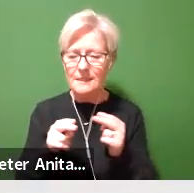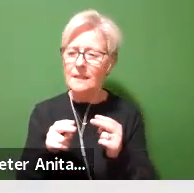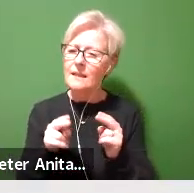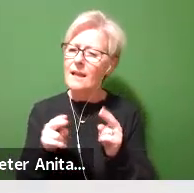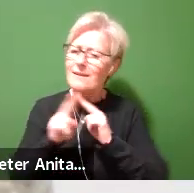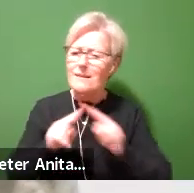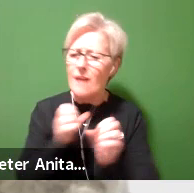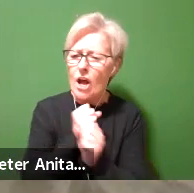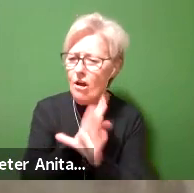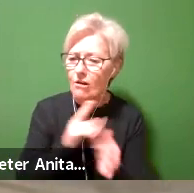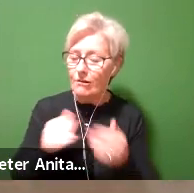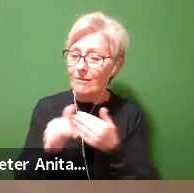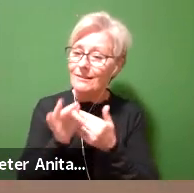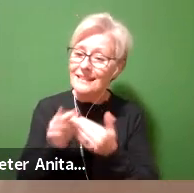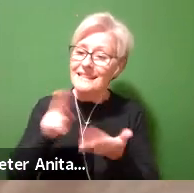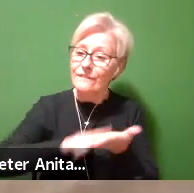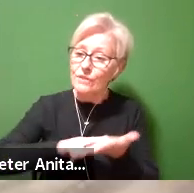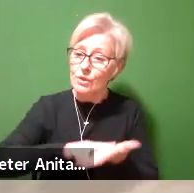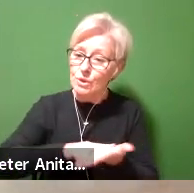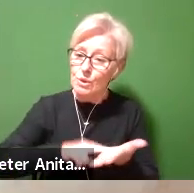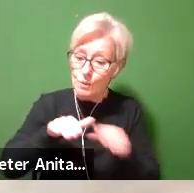condoms, as some reduce their effectiveness.